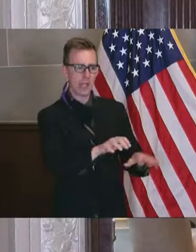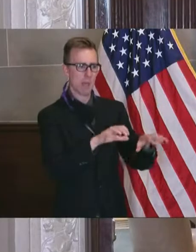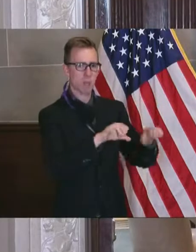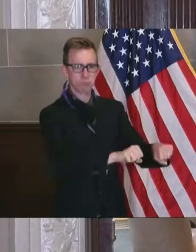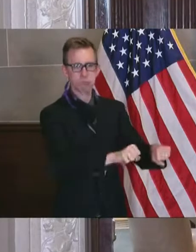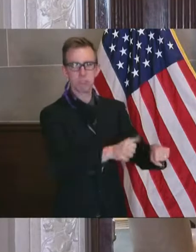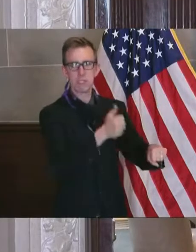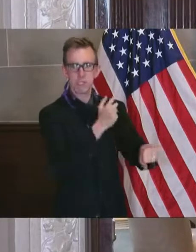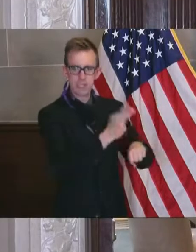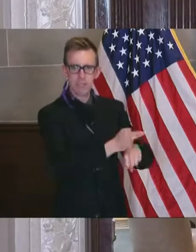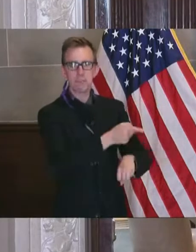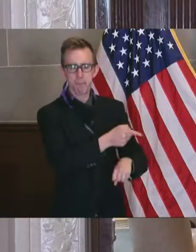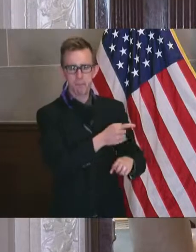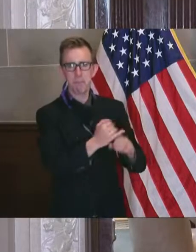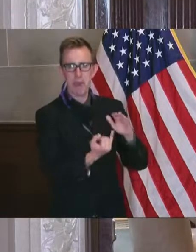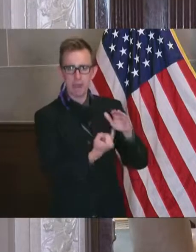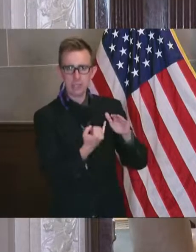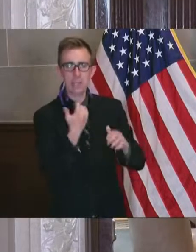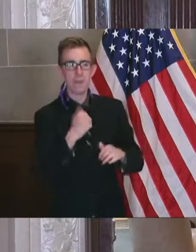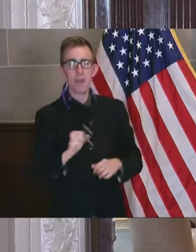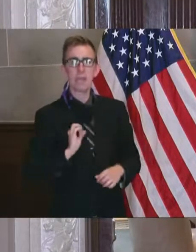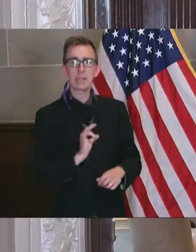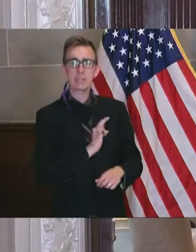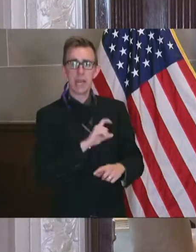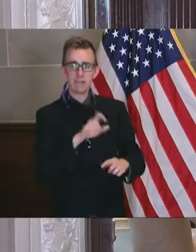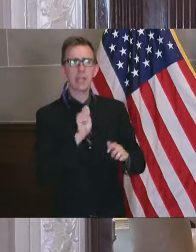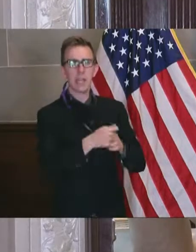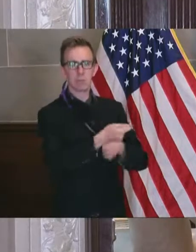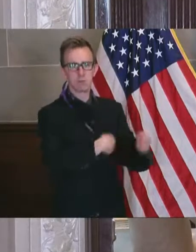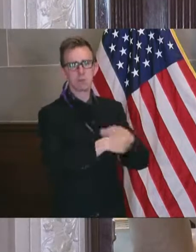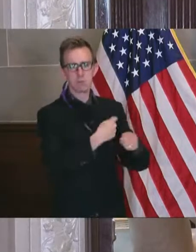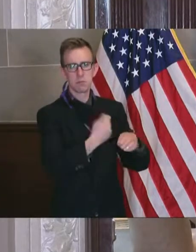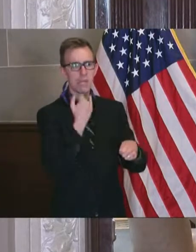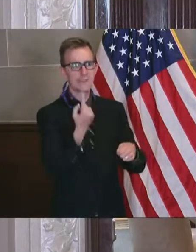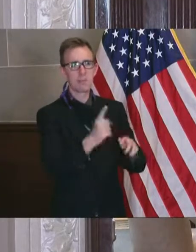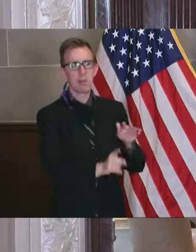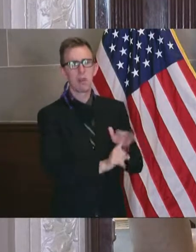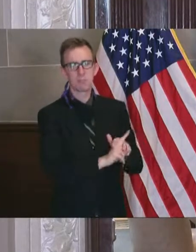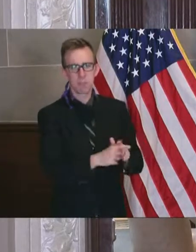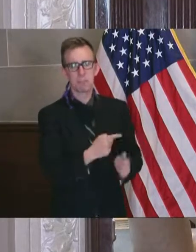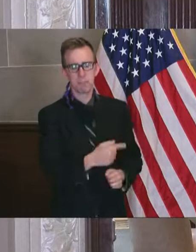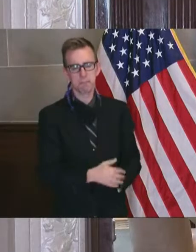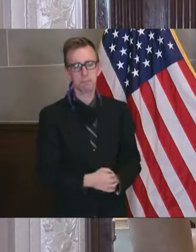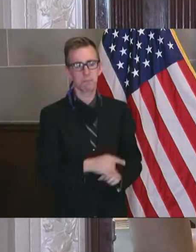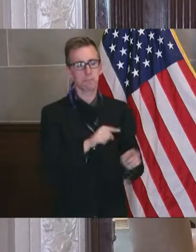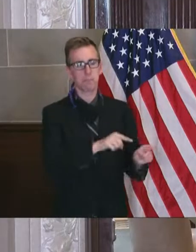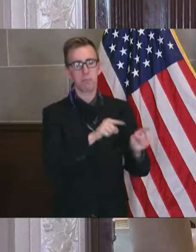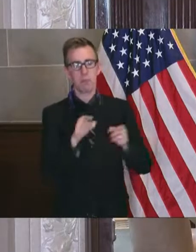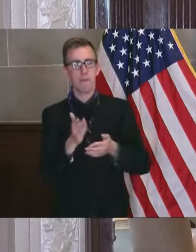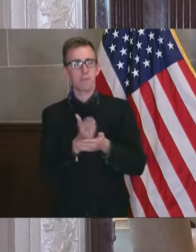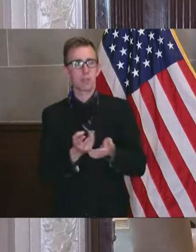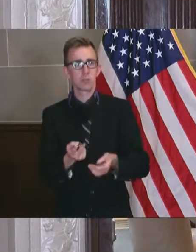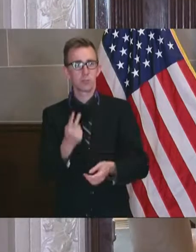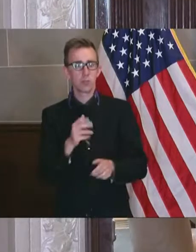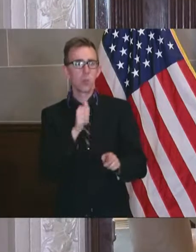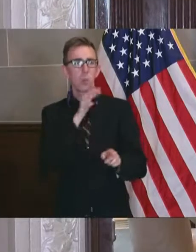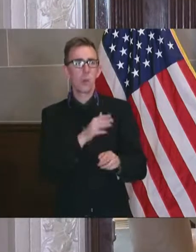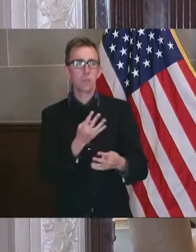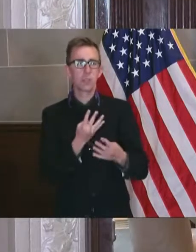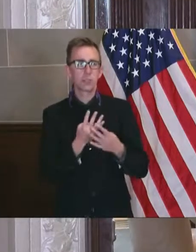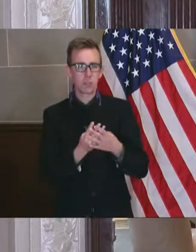adjust quickly to any staffing changes that may occur. Sites selected for Phase 2 are our women's prison